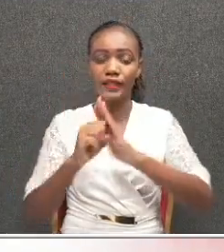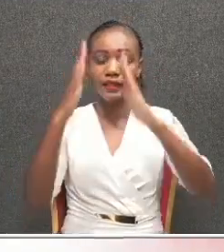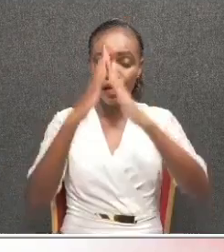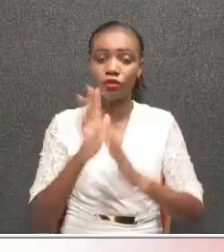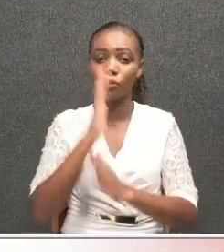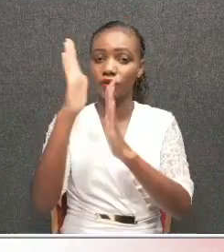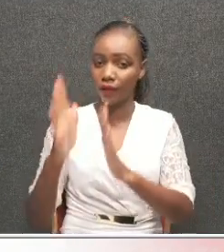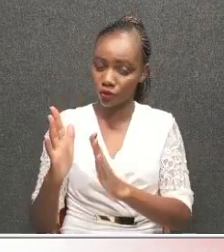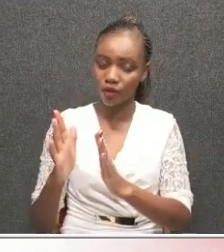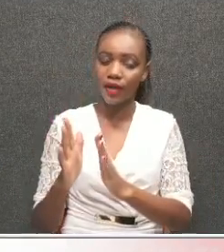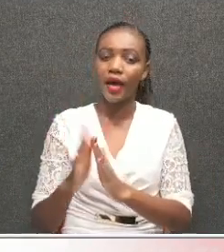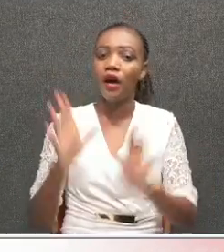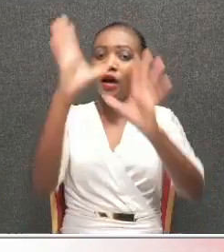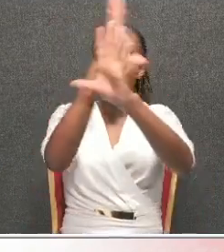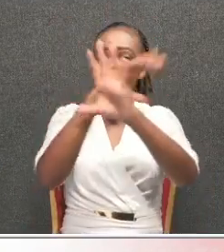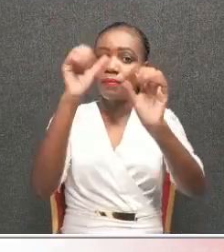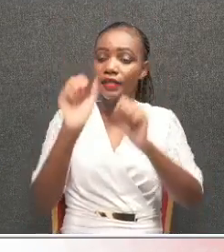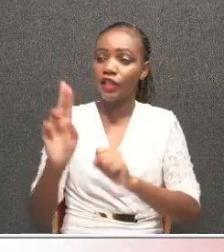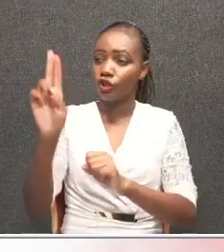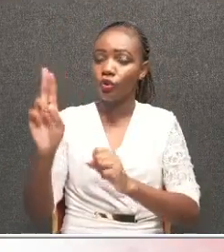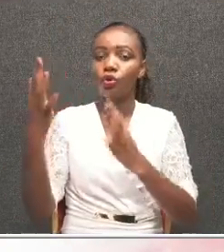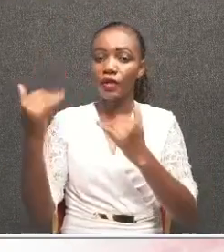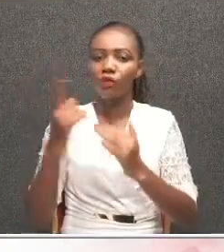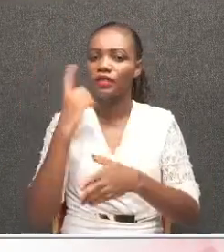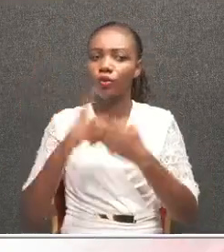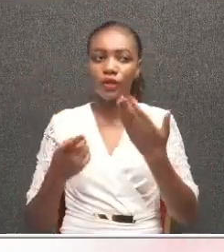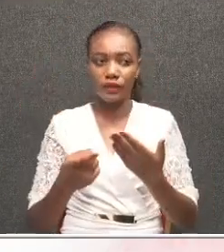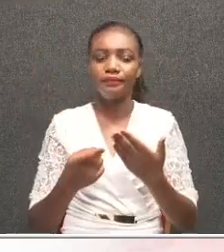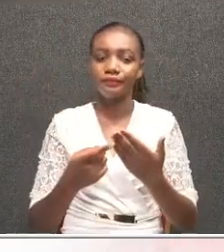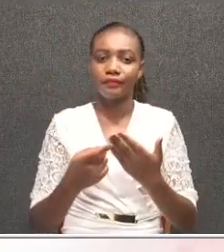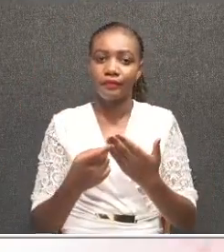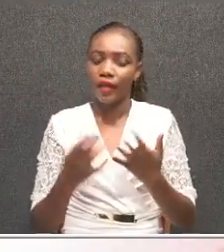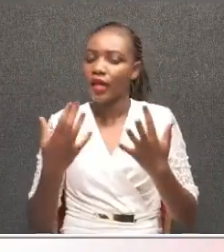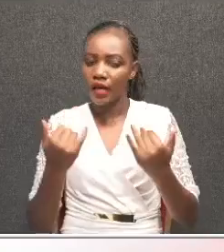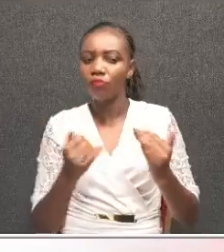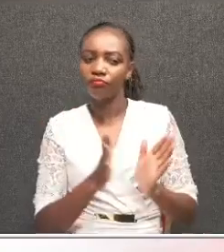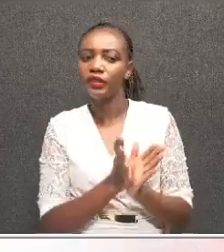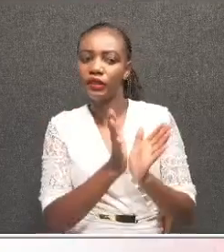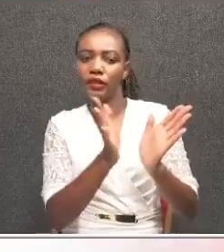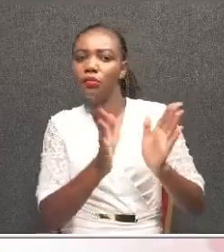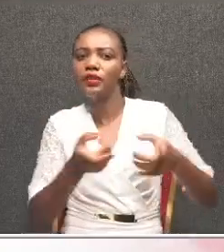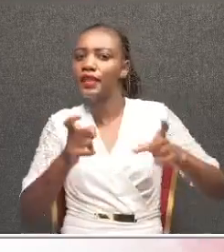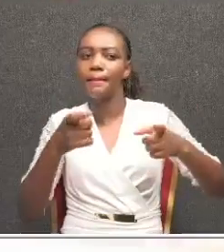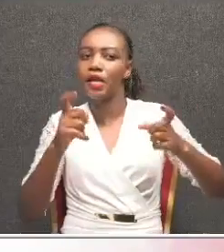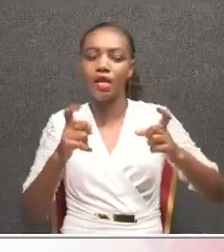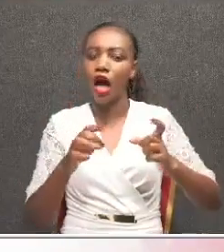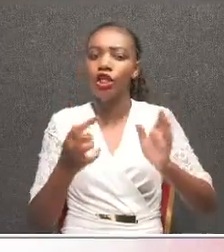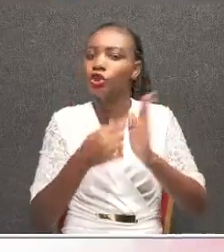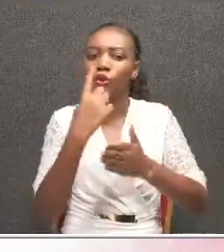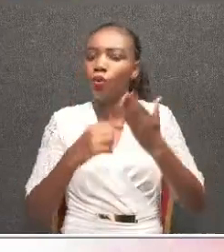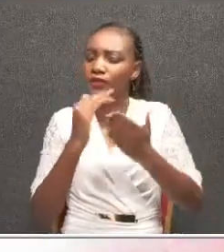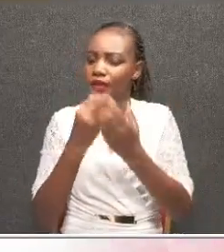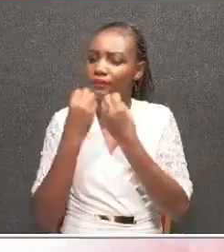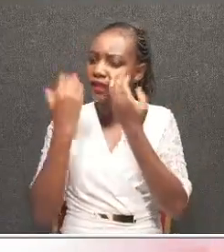Kanze Dena, President Uhuru Kenyatta has stated that his attention has been drawn to the ongoing media coverage and then ensuing